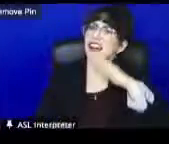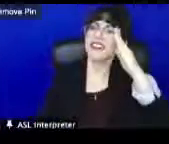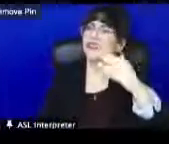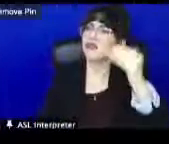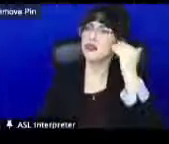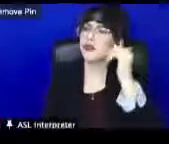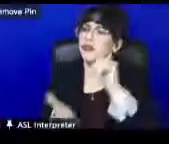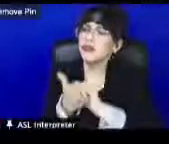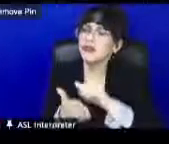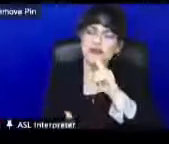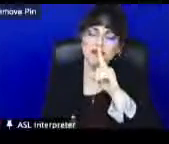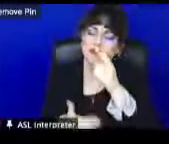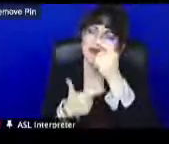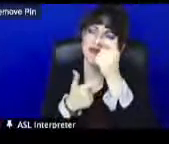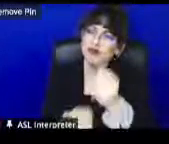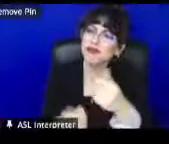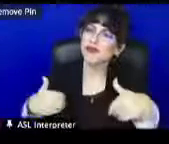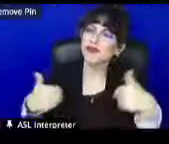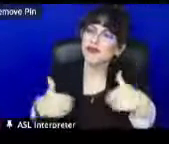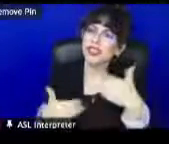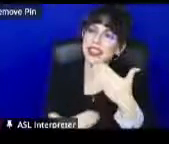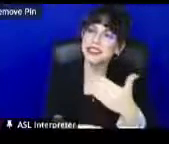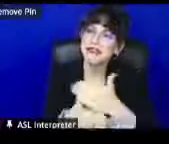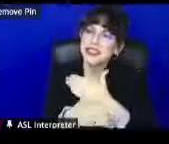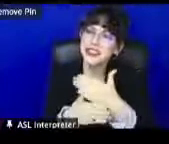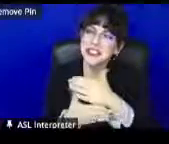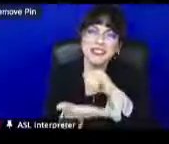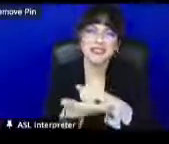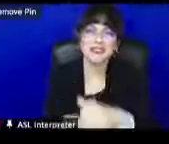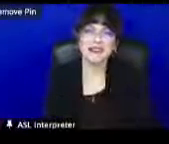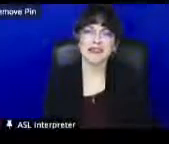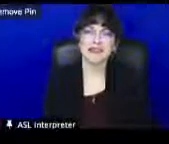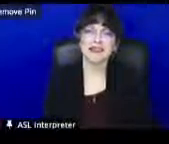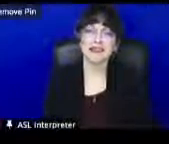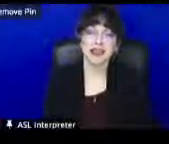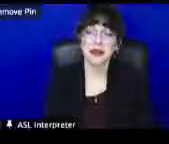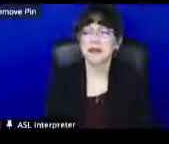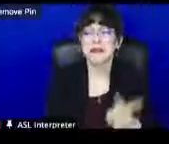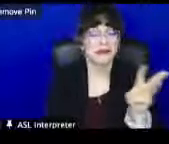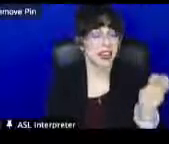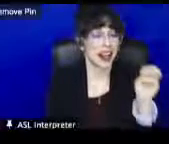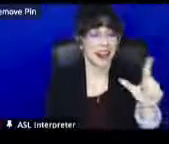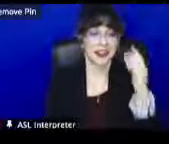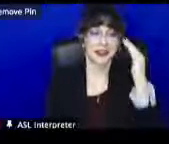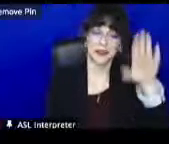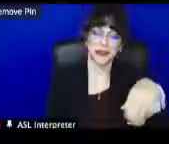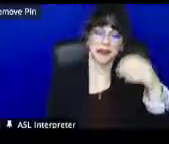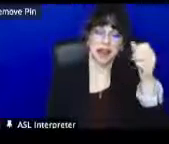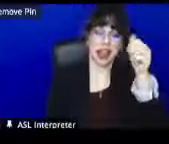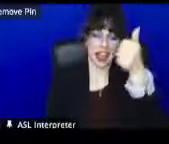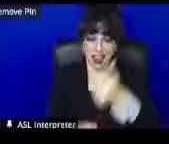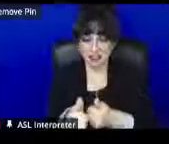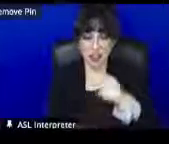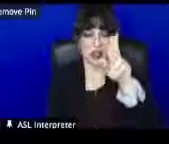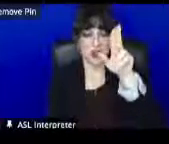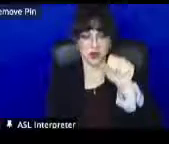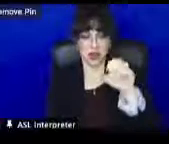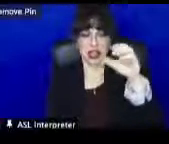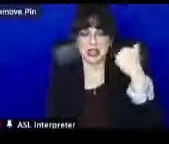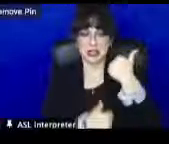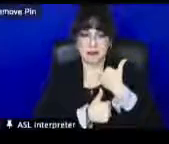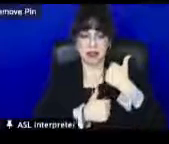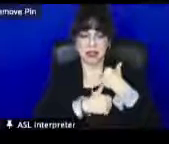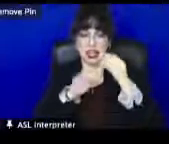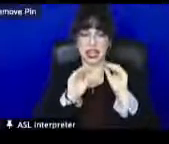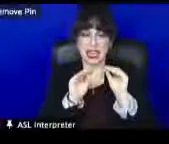So that's really interesting. Thank you for sharing that. Well, every U.S. military installation